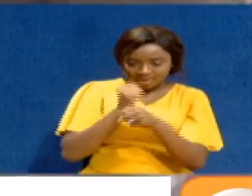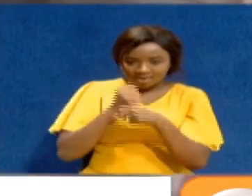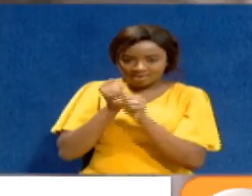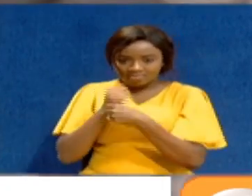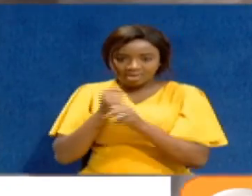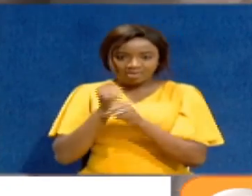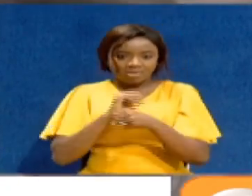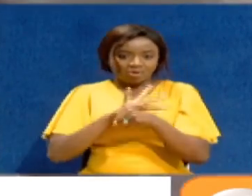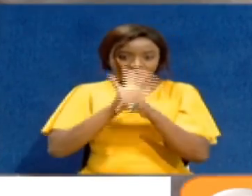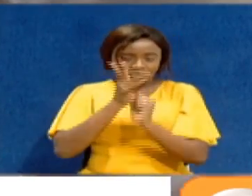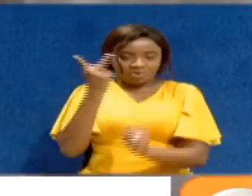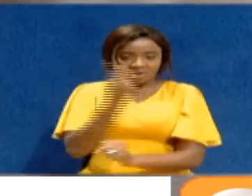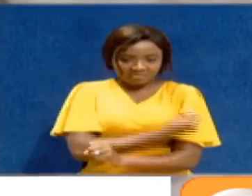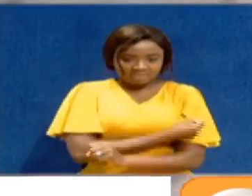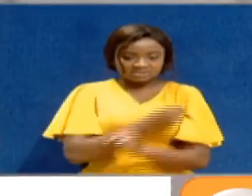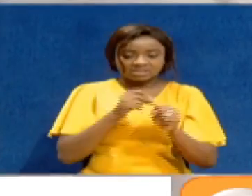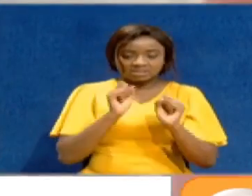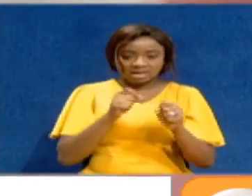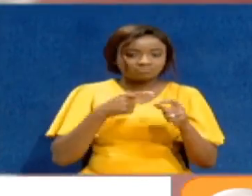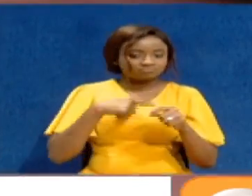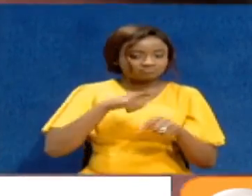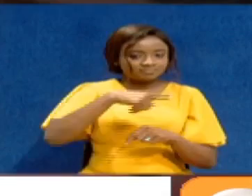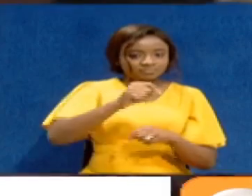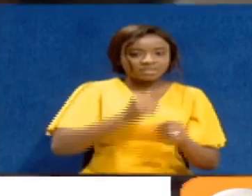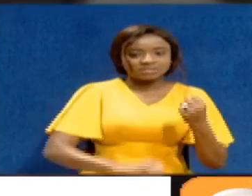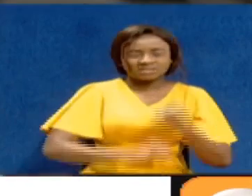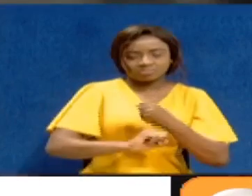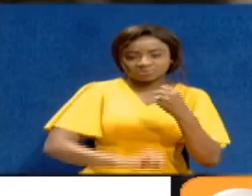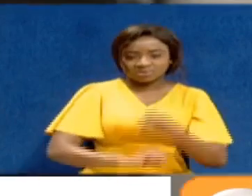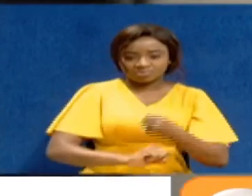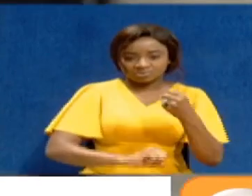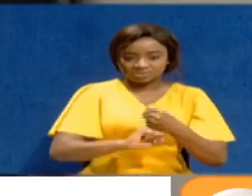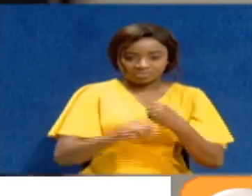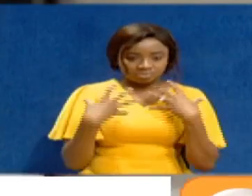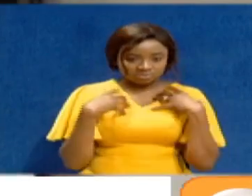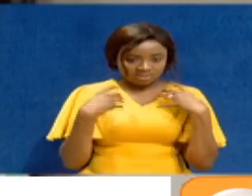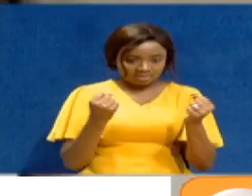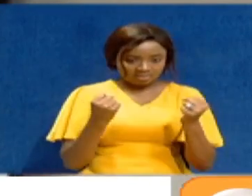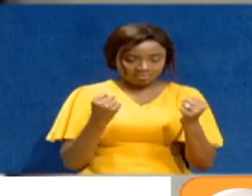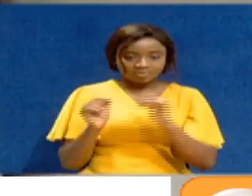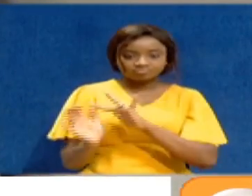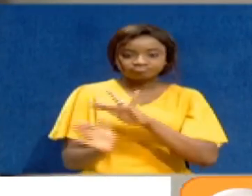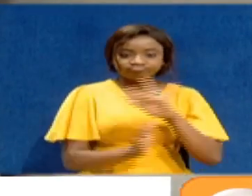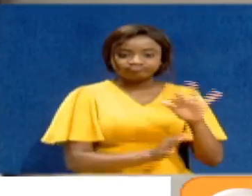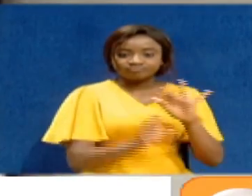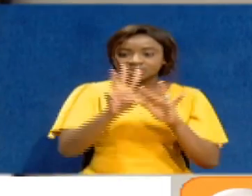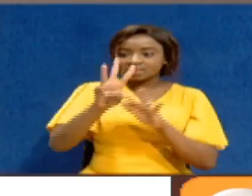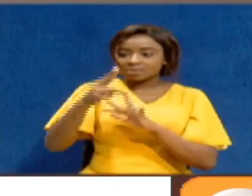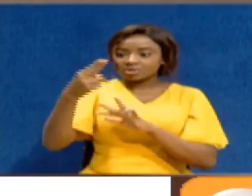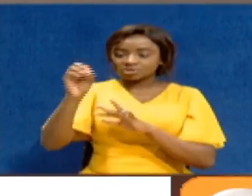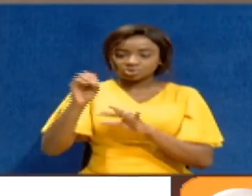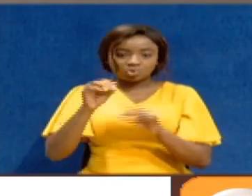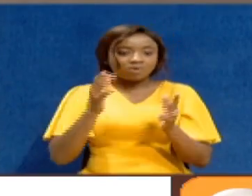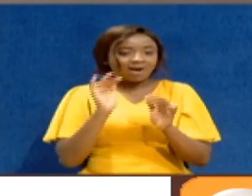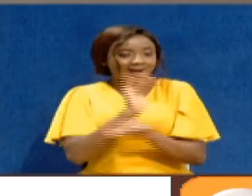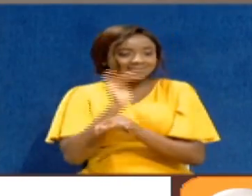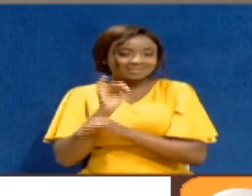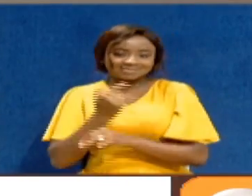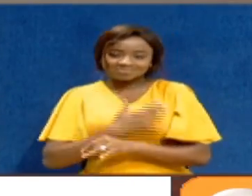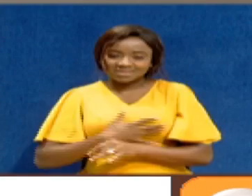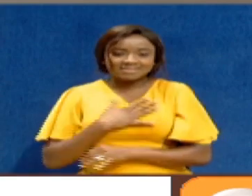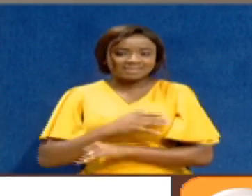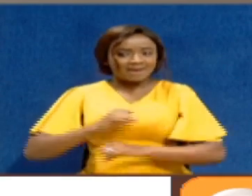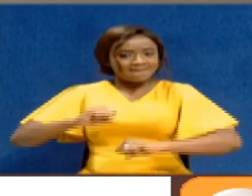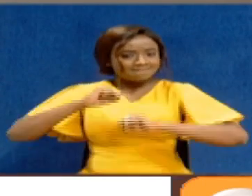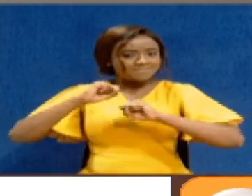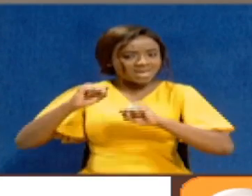supply and build sustainable manufacturing to support health security. The WHO boss is appealing to global pharmaceutical